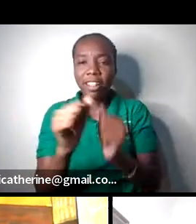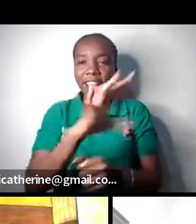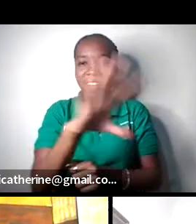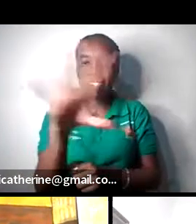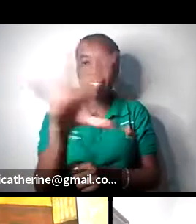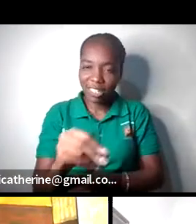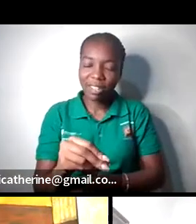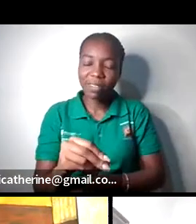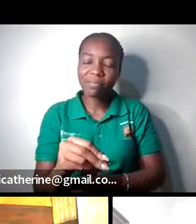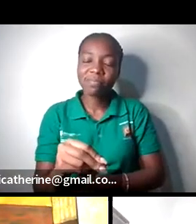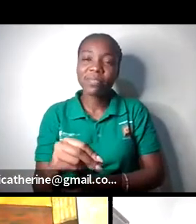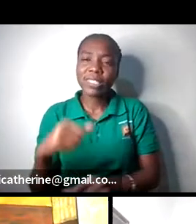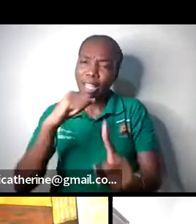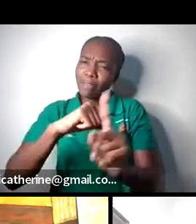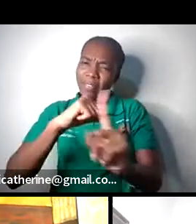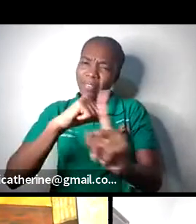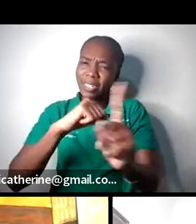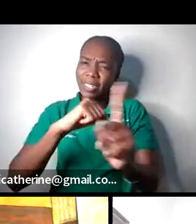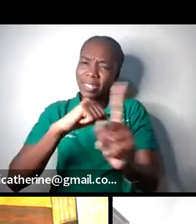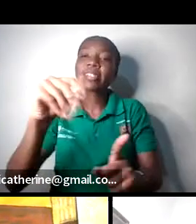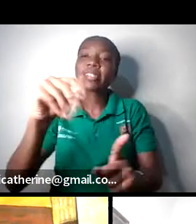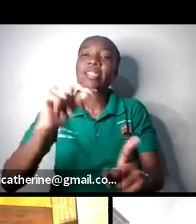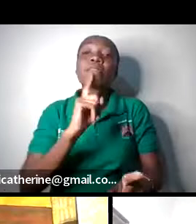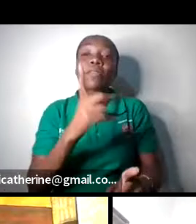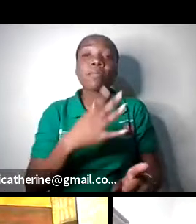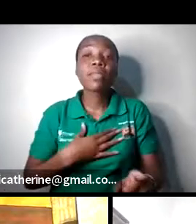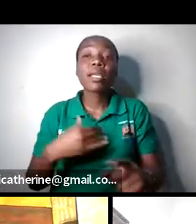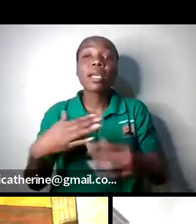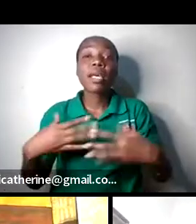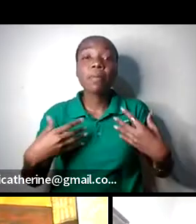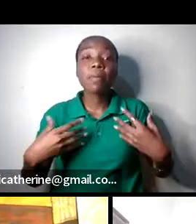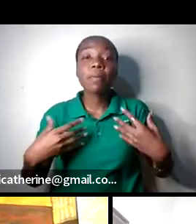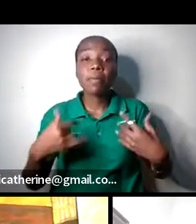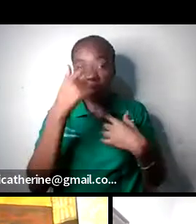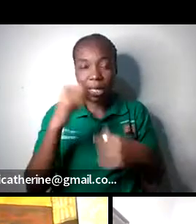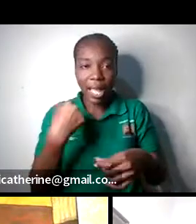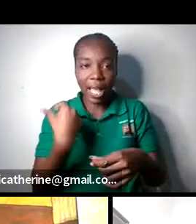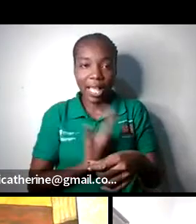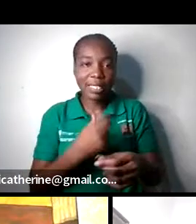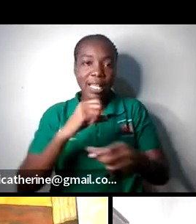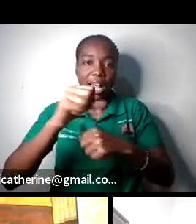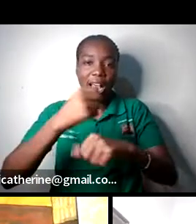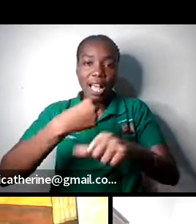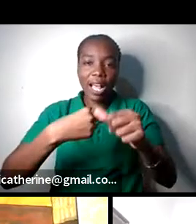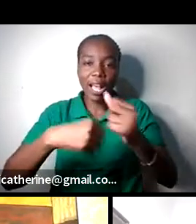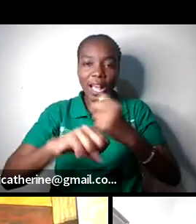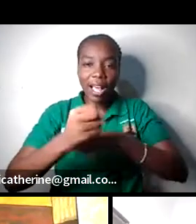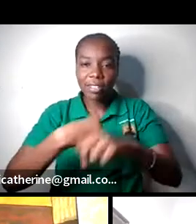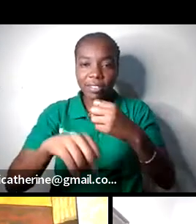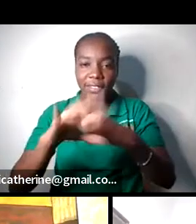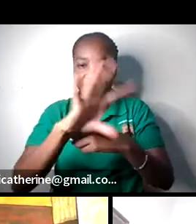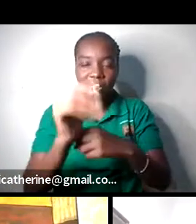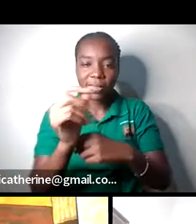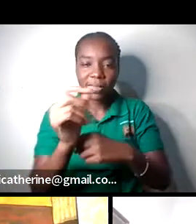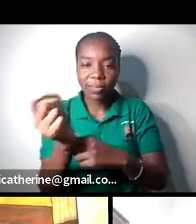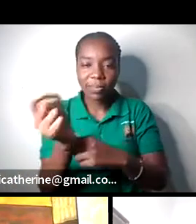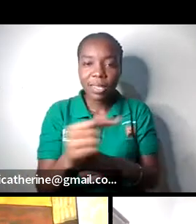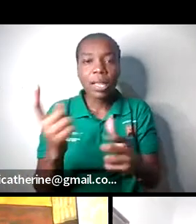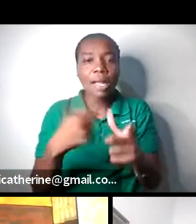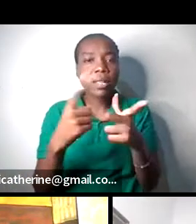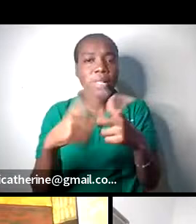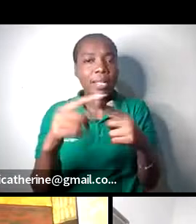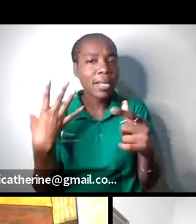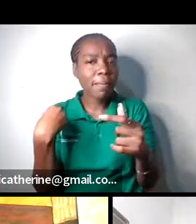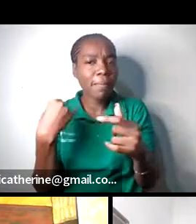I'm glad we are doing this Africa Month. But I think number three, more than anything else for me, you